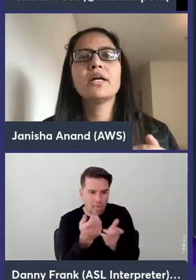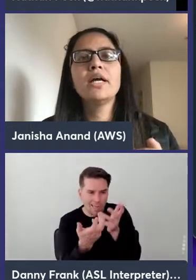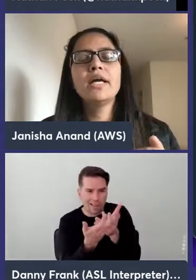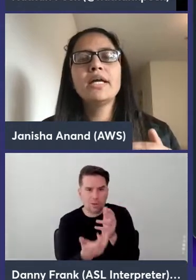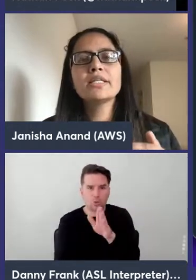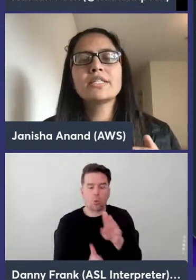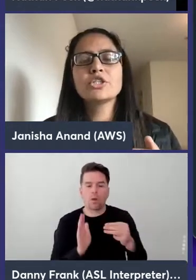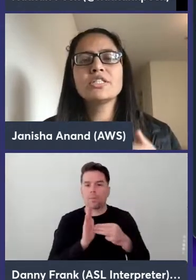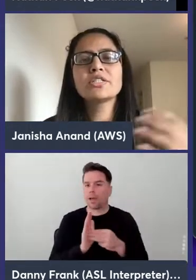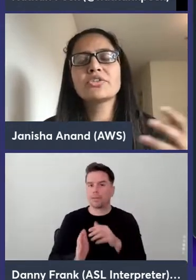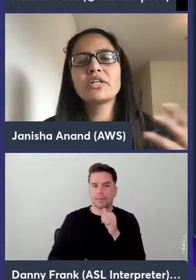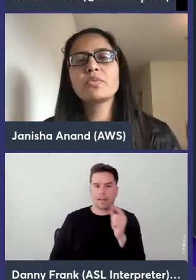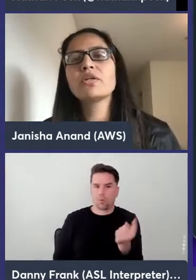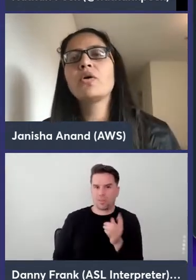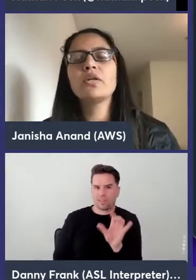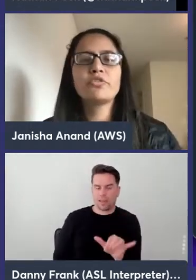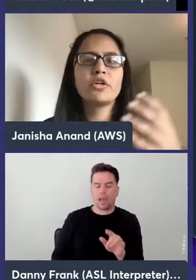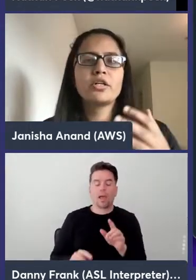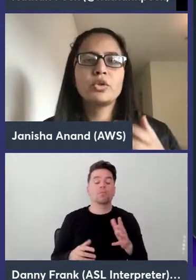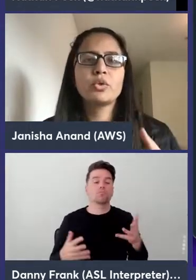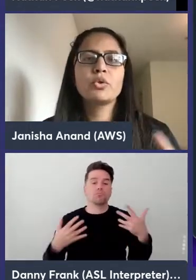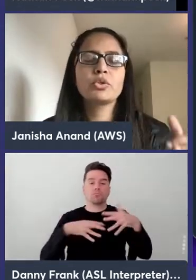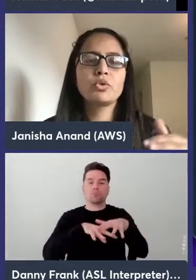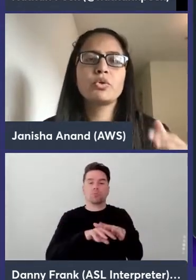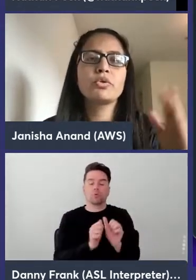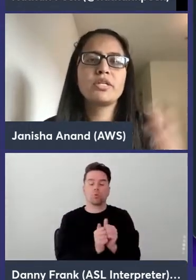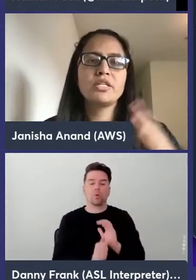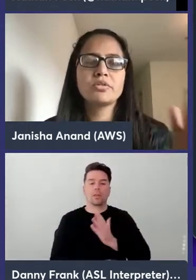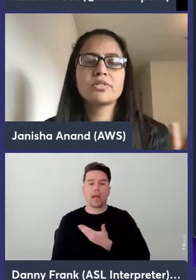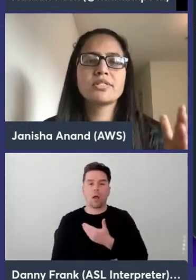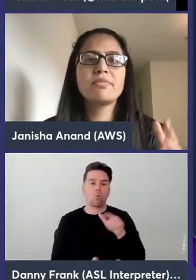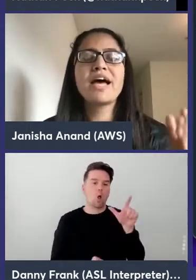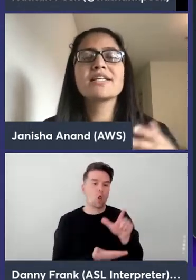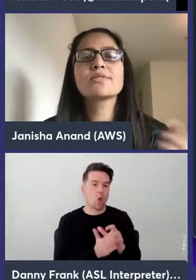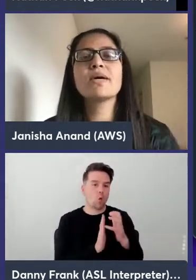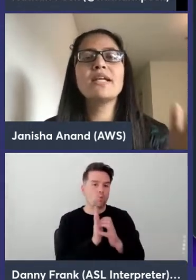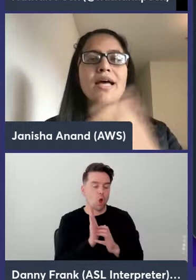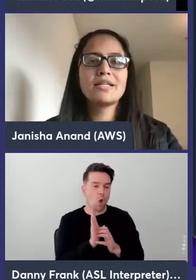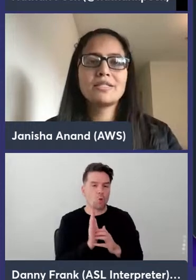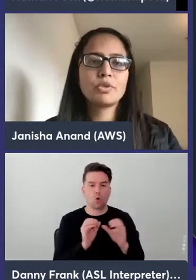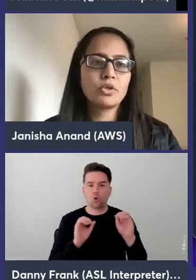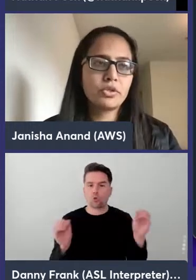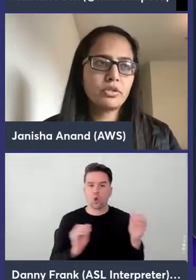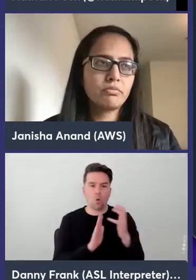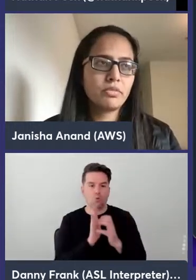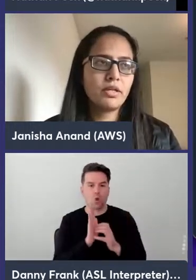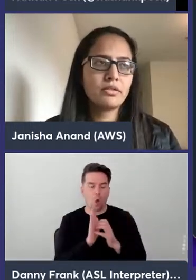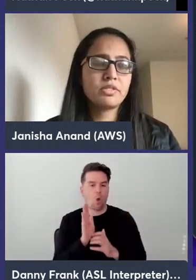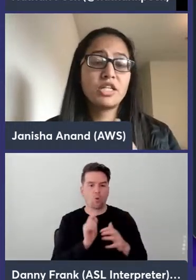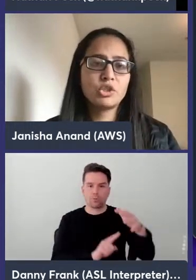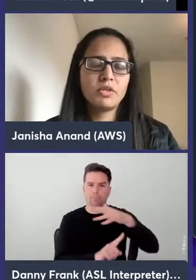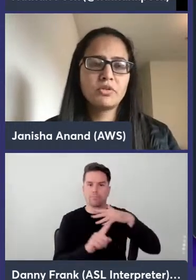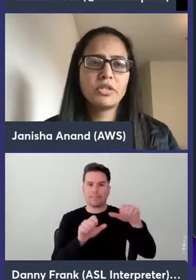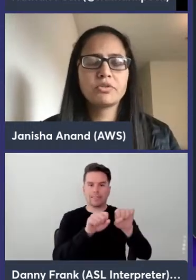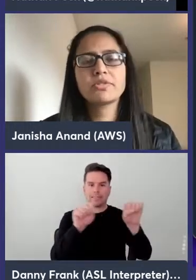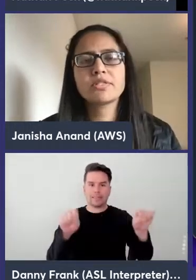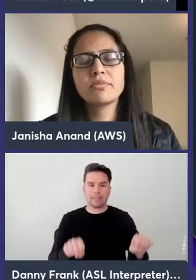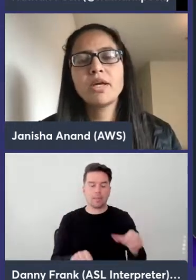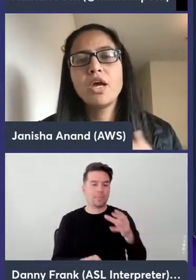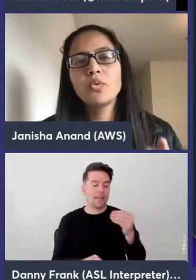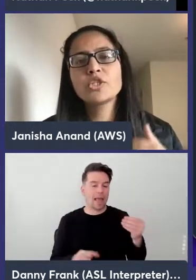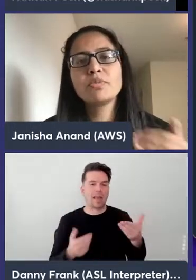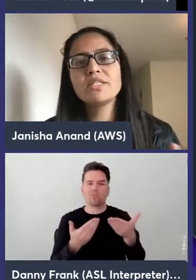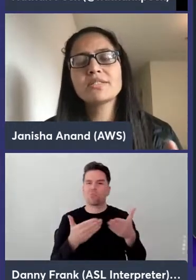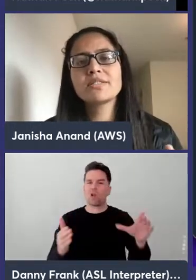here. It essentially is integrated with all of our low-code, no-code ecosystem, as well as the broader SageMaker